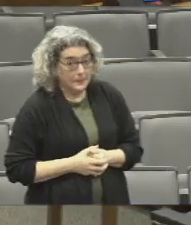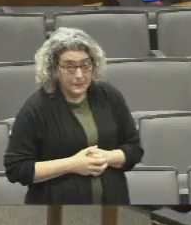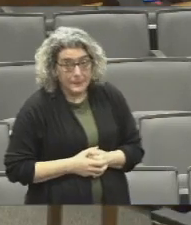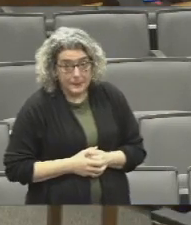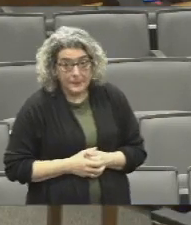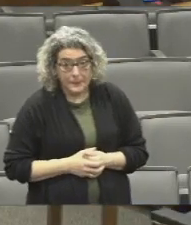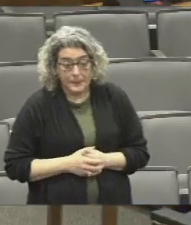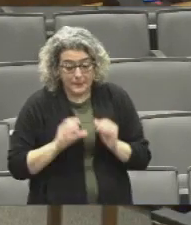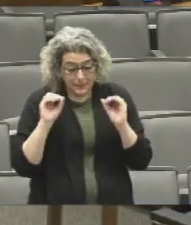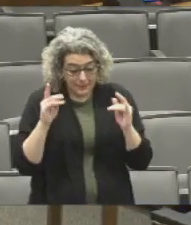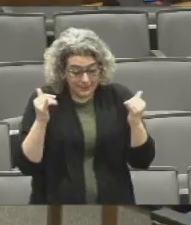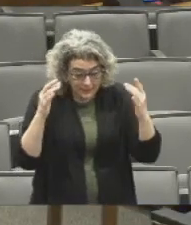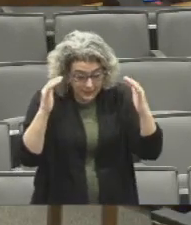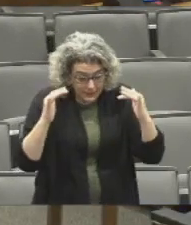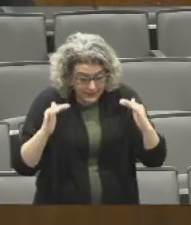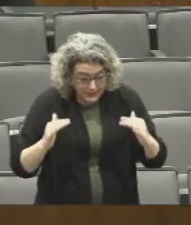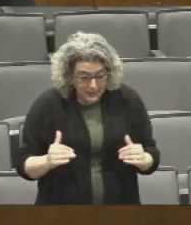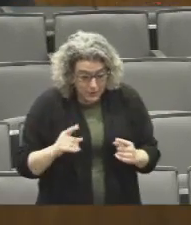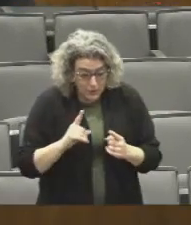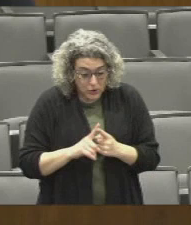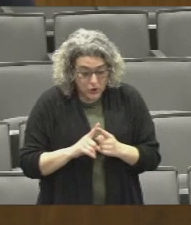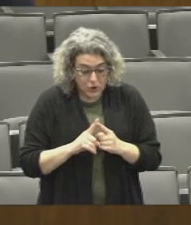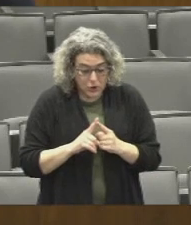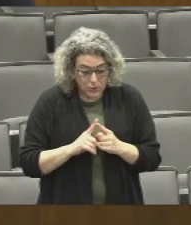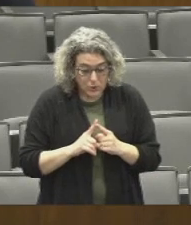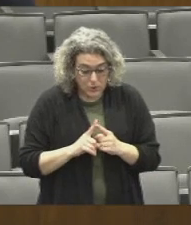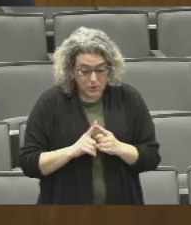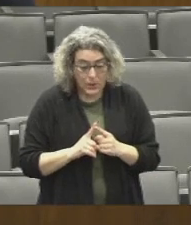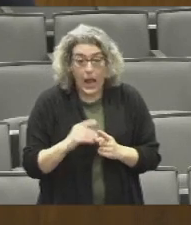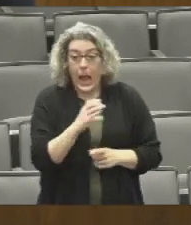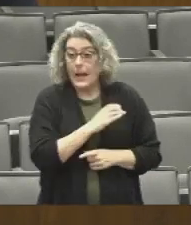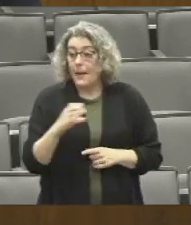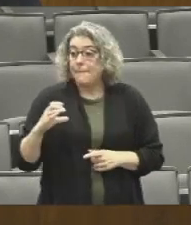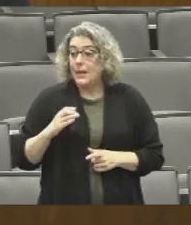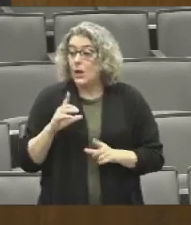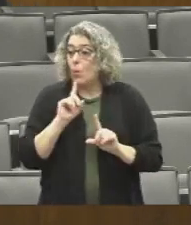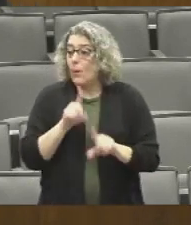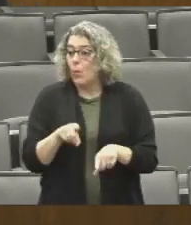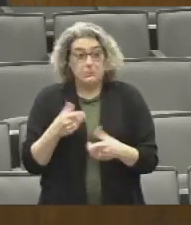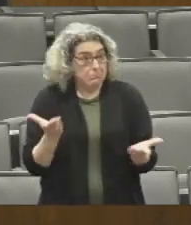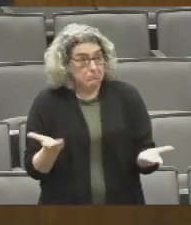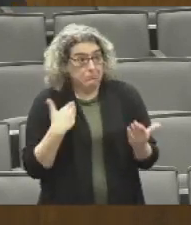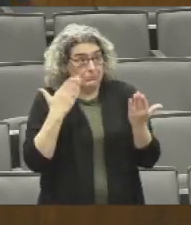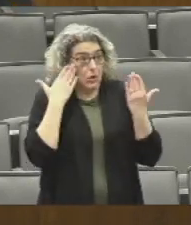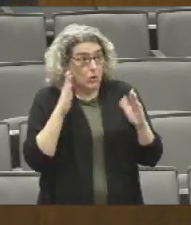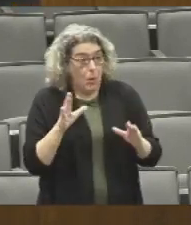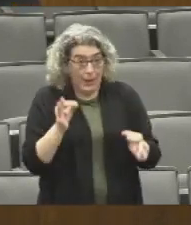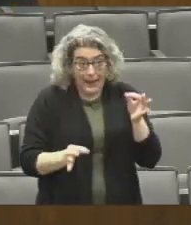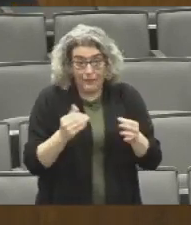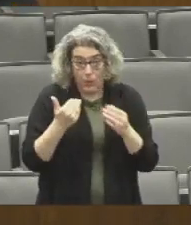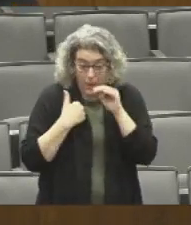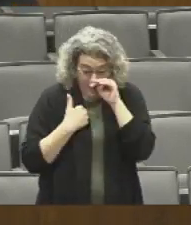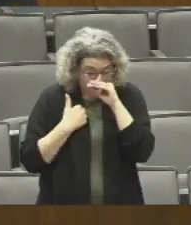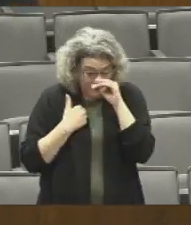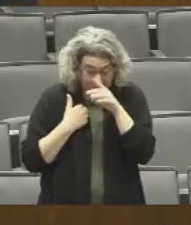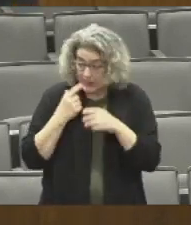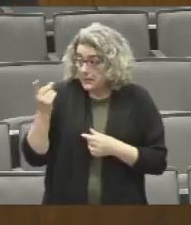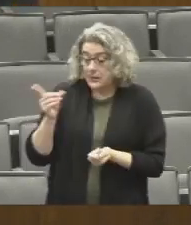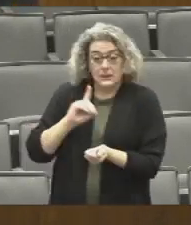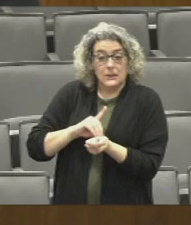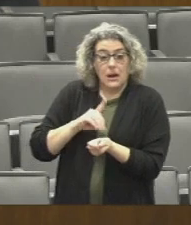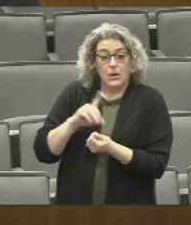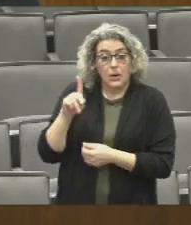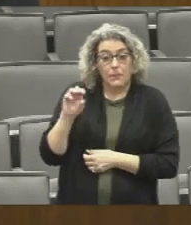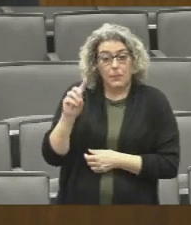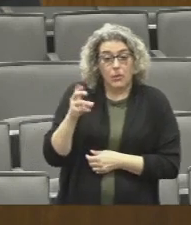Okay, we're down to the committee reports. I don't know of any, but let me note, Dr. Poore and I have been having a conversation, and